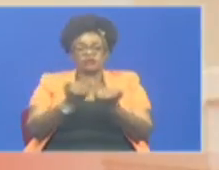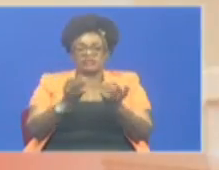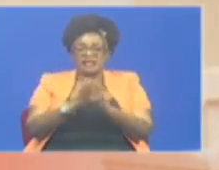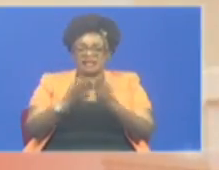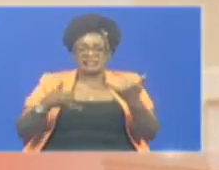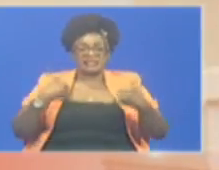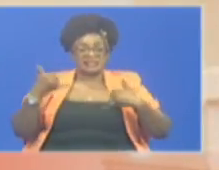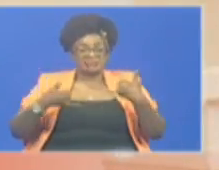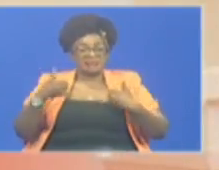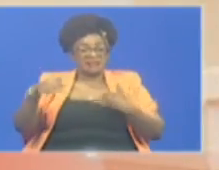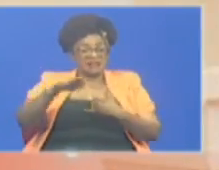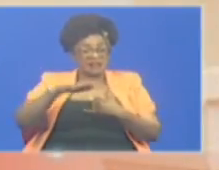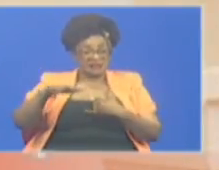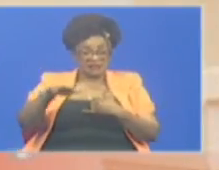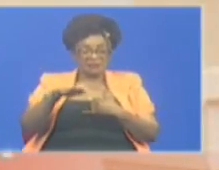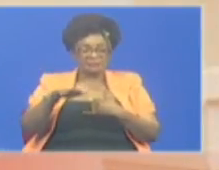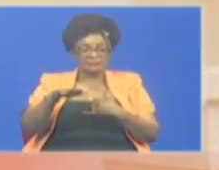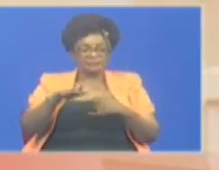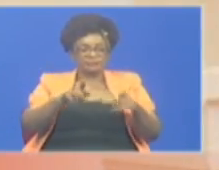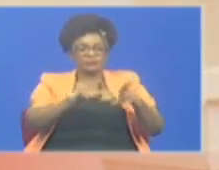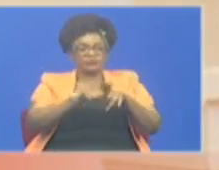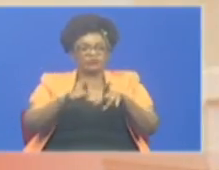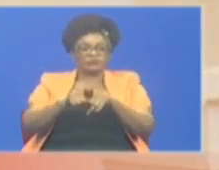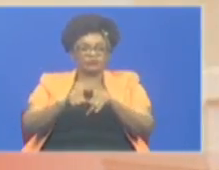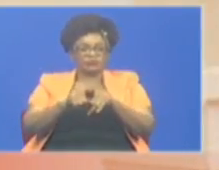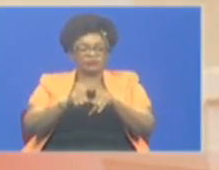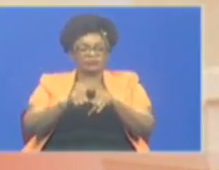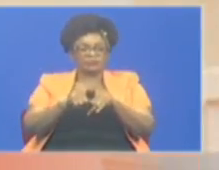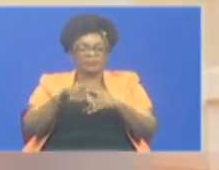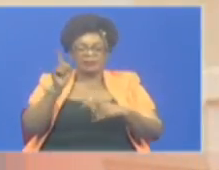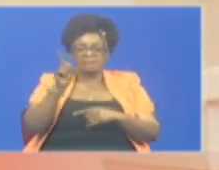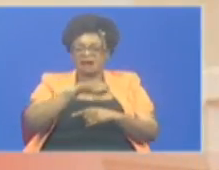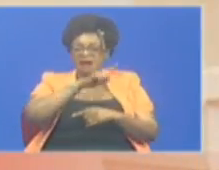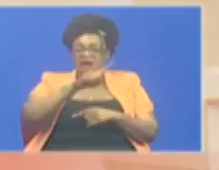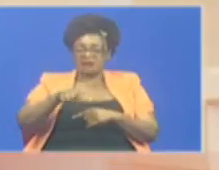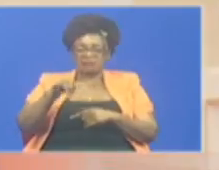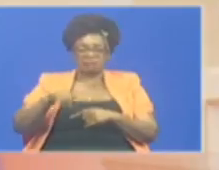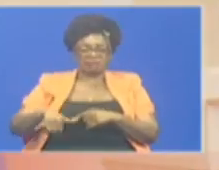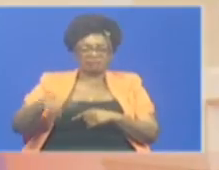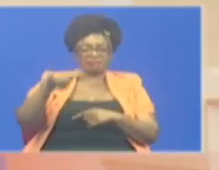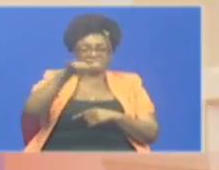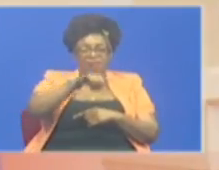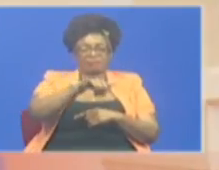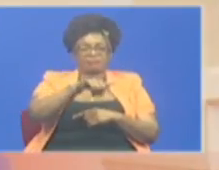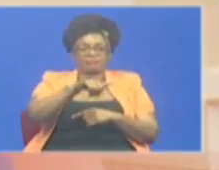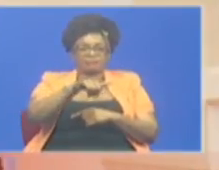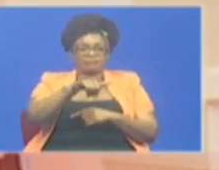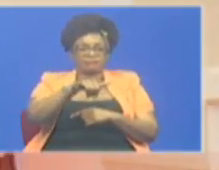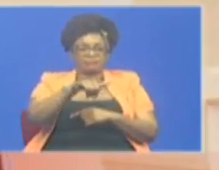as well as the barring of air travel into our country.